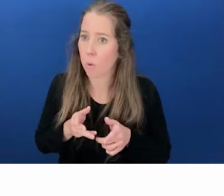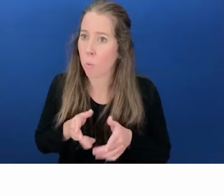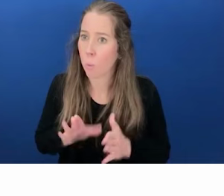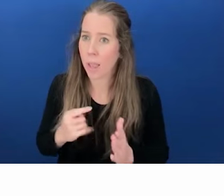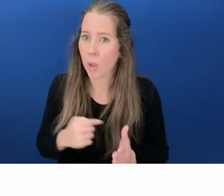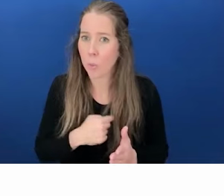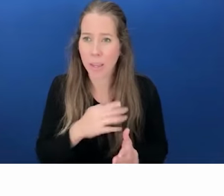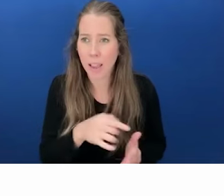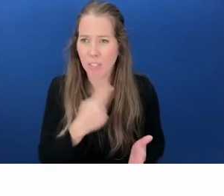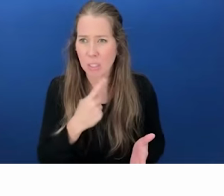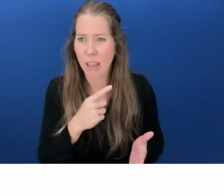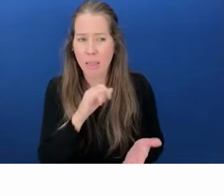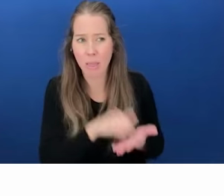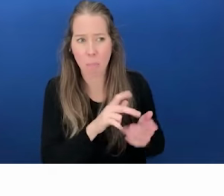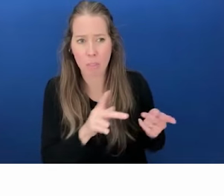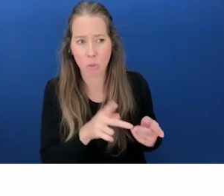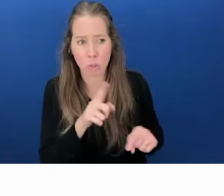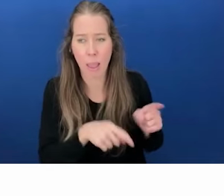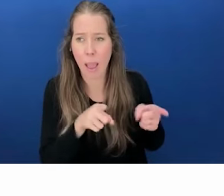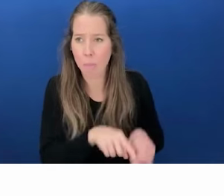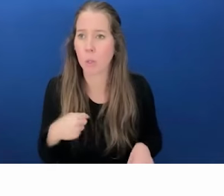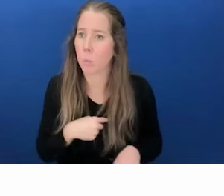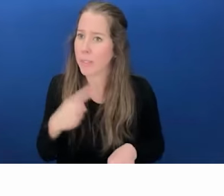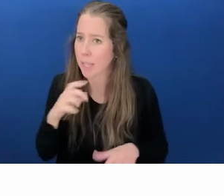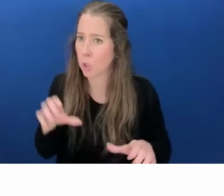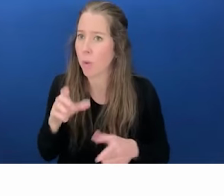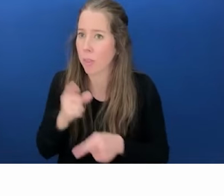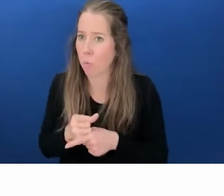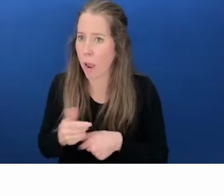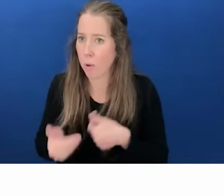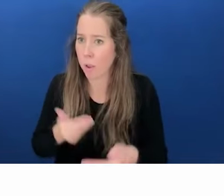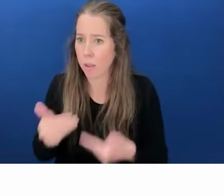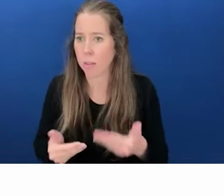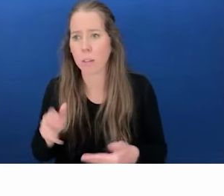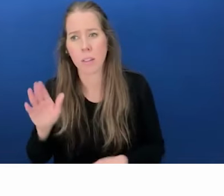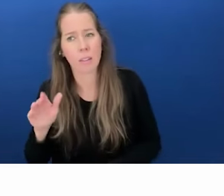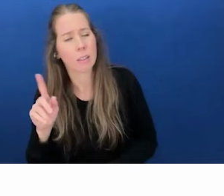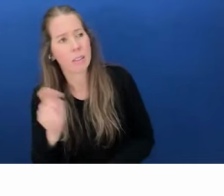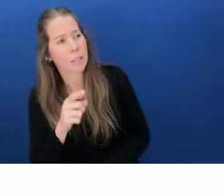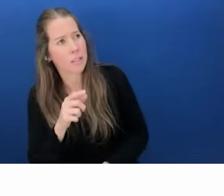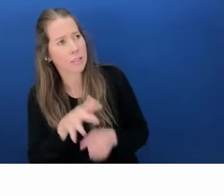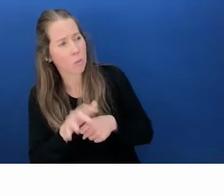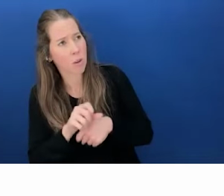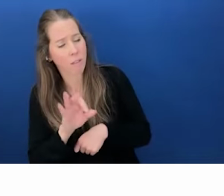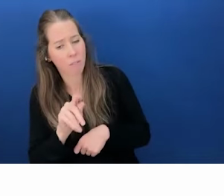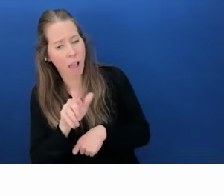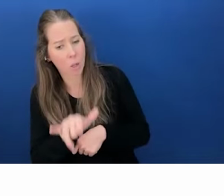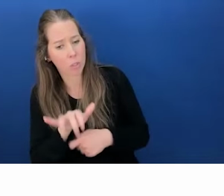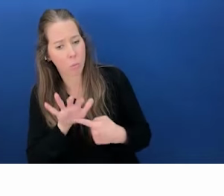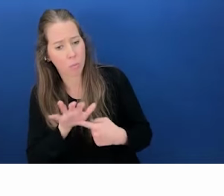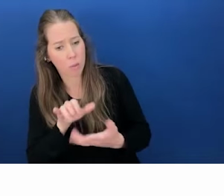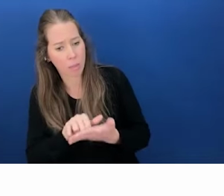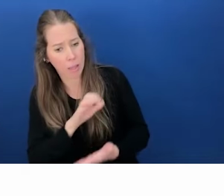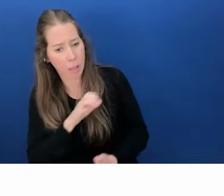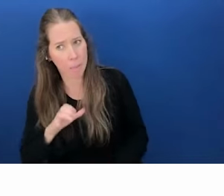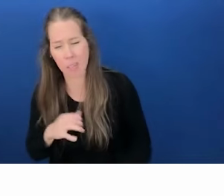right. Correct. Yes, Quick question about that. Is there enough faculty representation on that committee? Because I remember Always. that, okay,